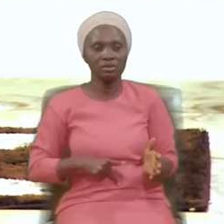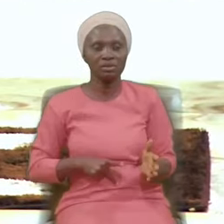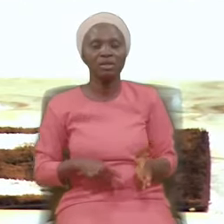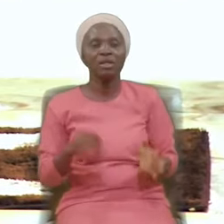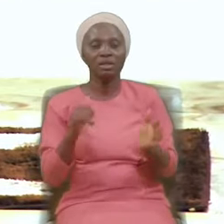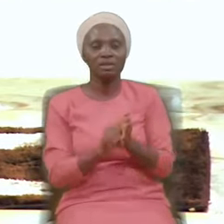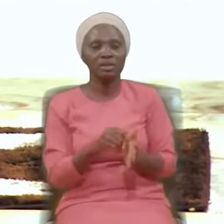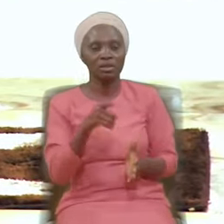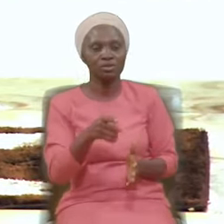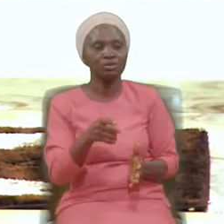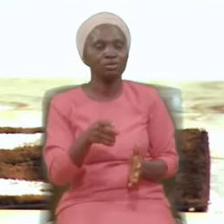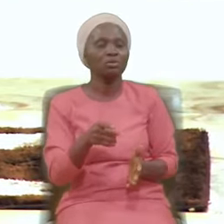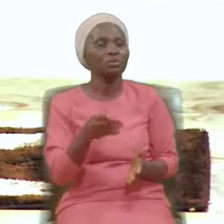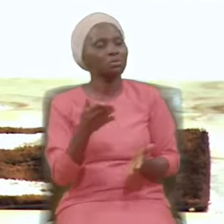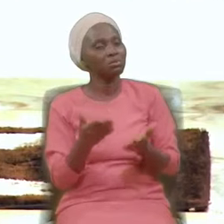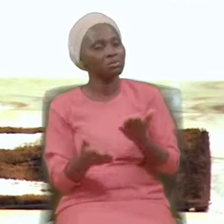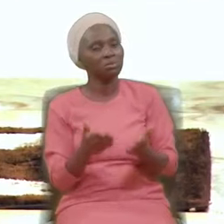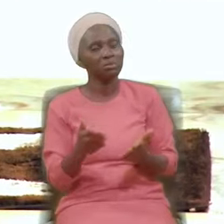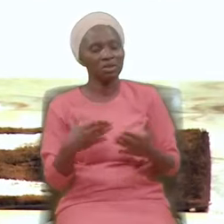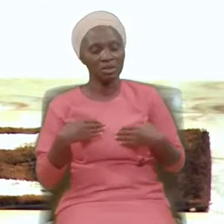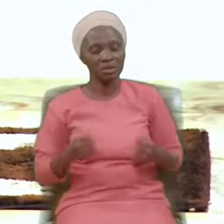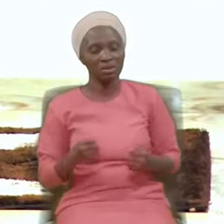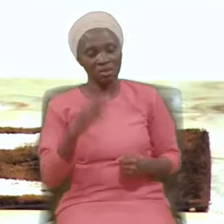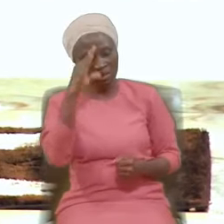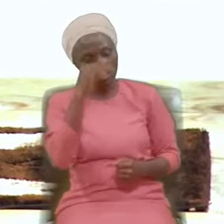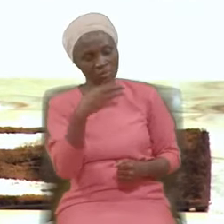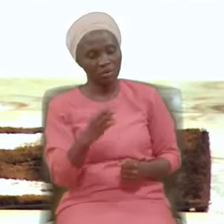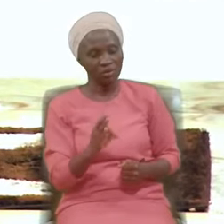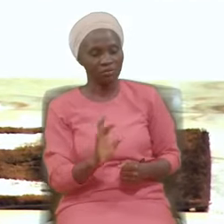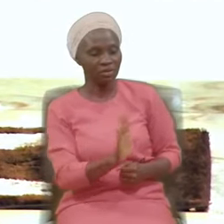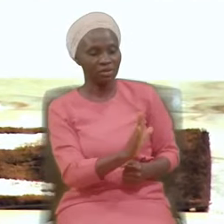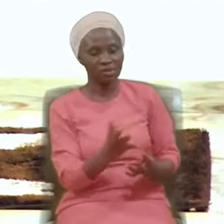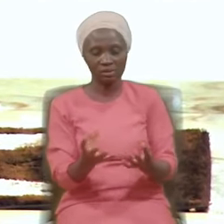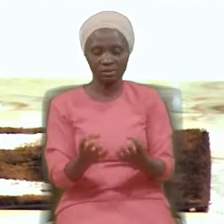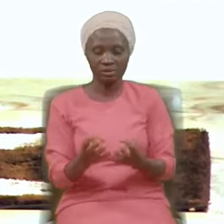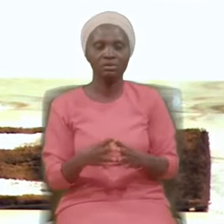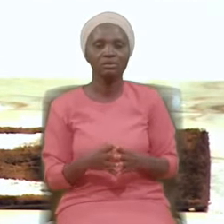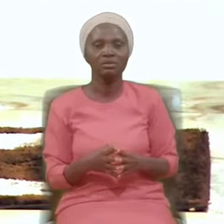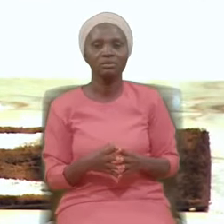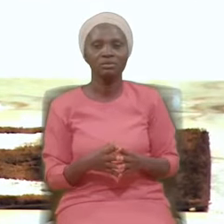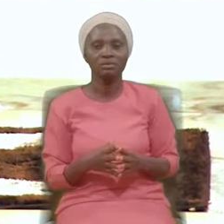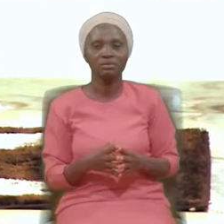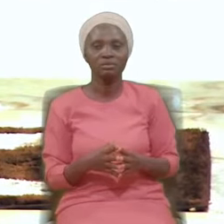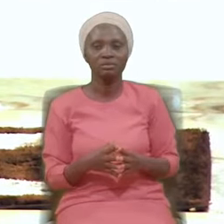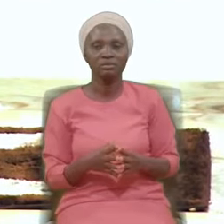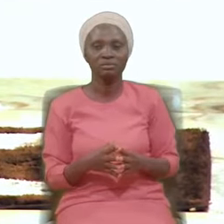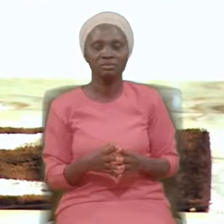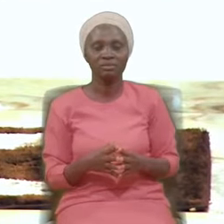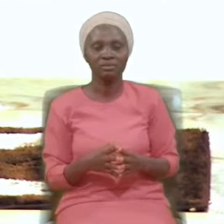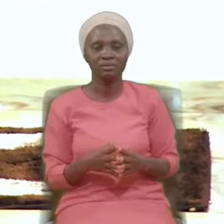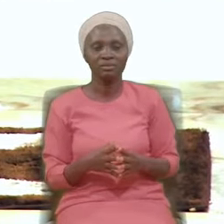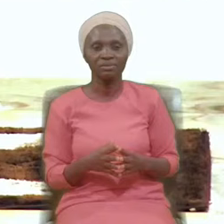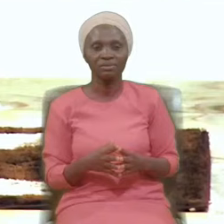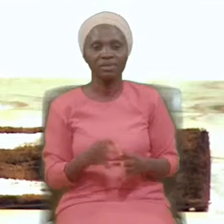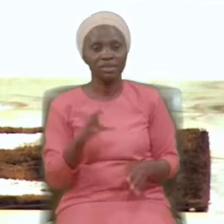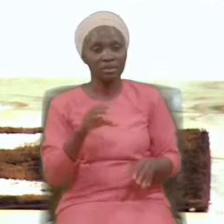recover him of his leprosy. Did they send him to the king or to the prophet?